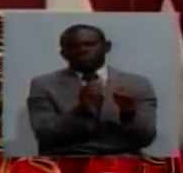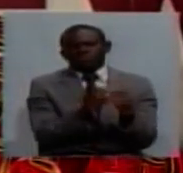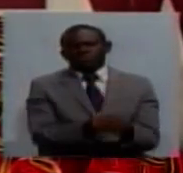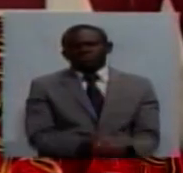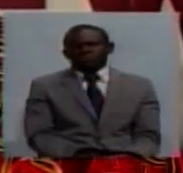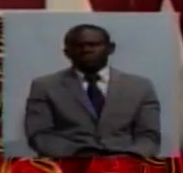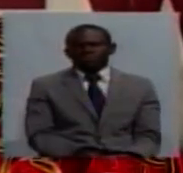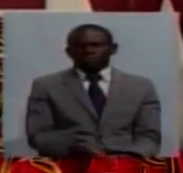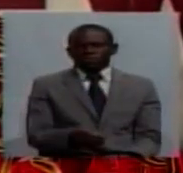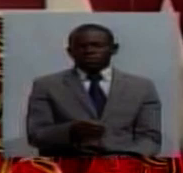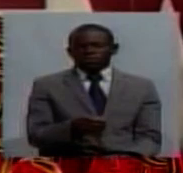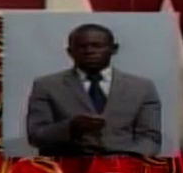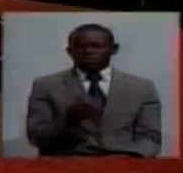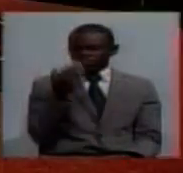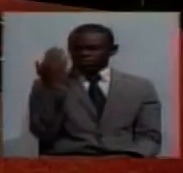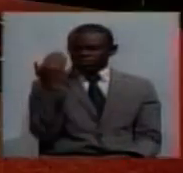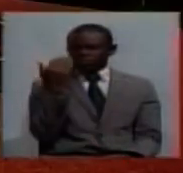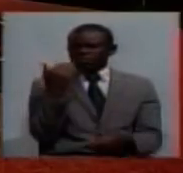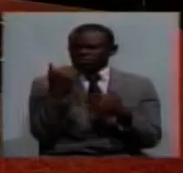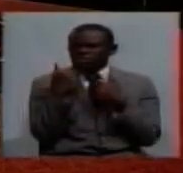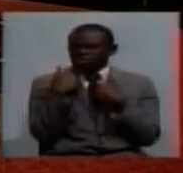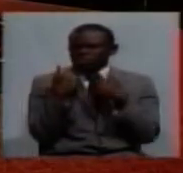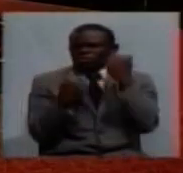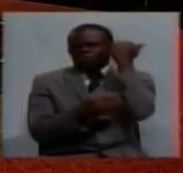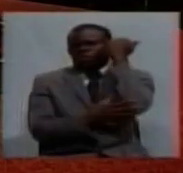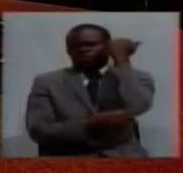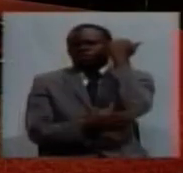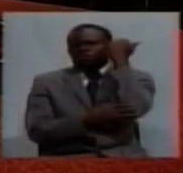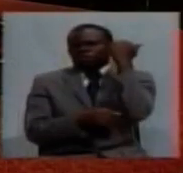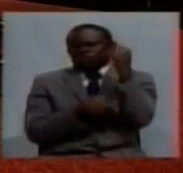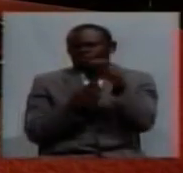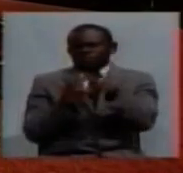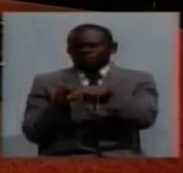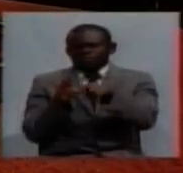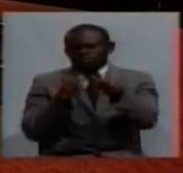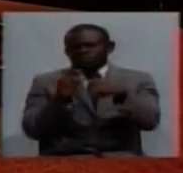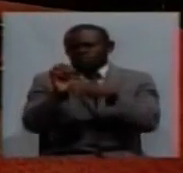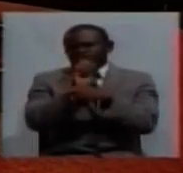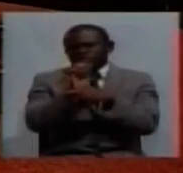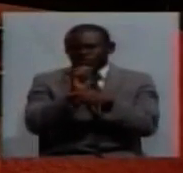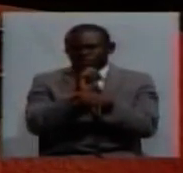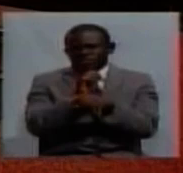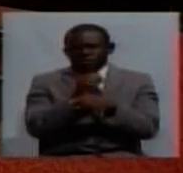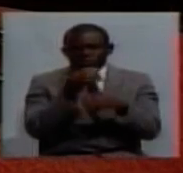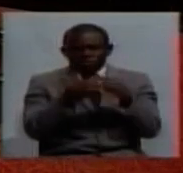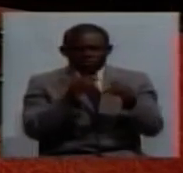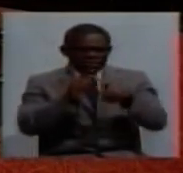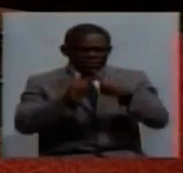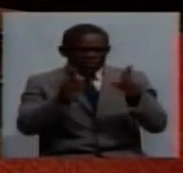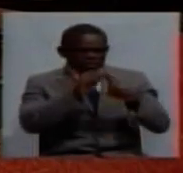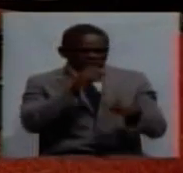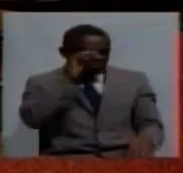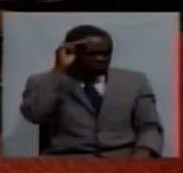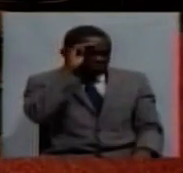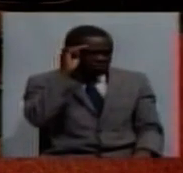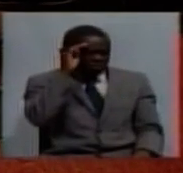monitoring. Right. So we must equip the staff in the various ministries who have been appointed as monitoring and